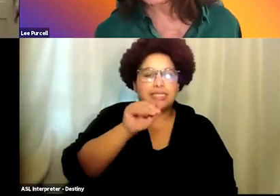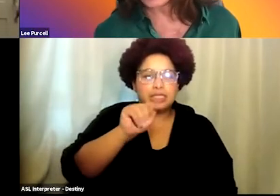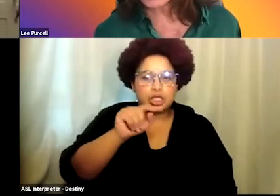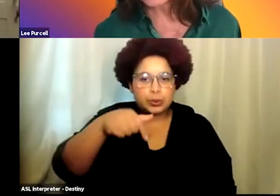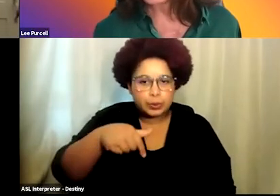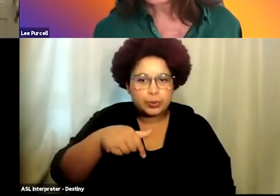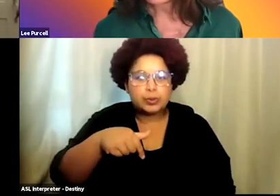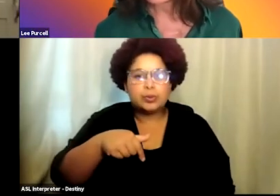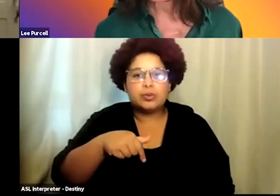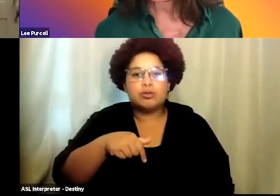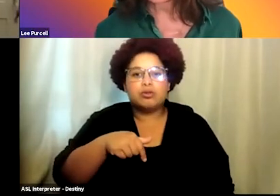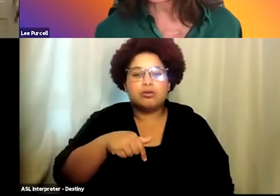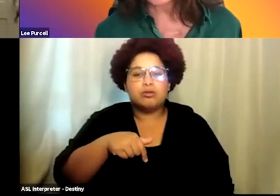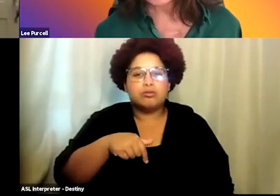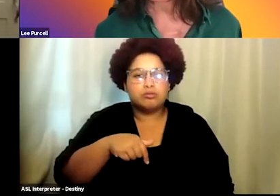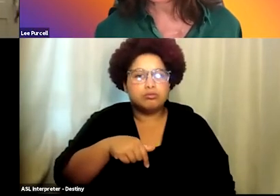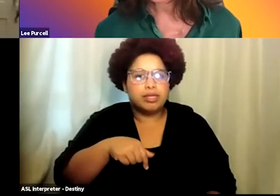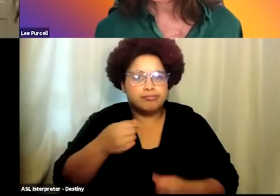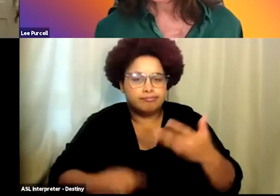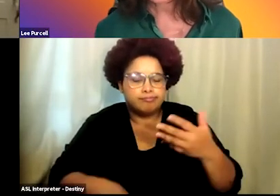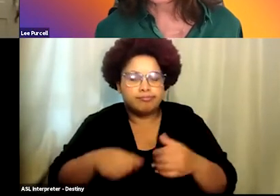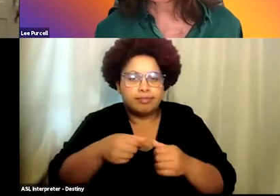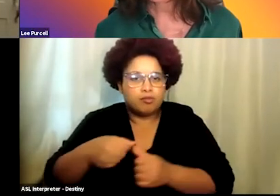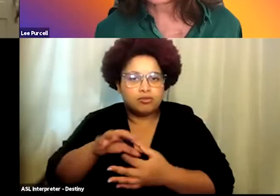LGBTQ, all those initials, they have